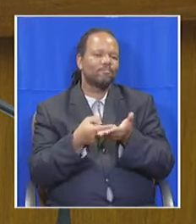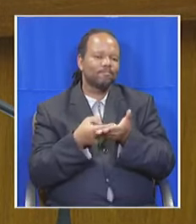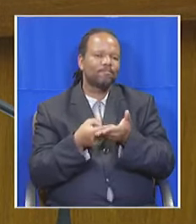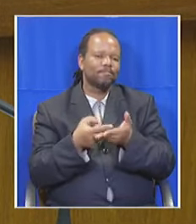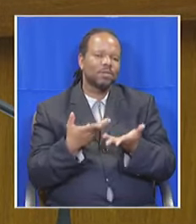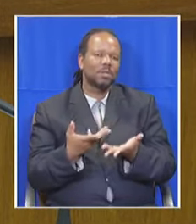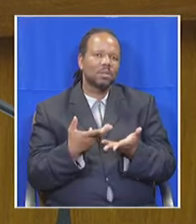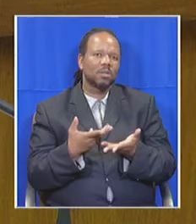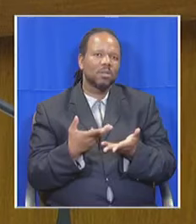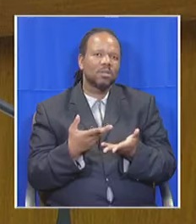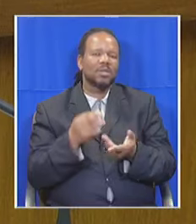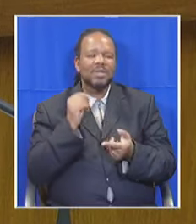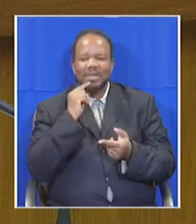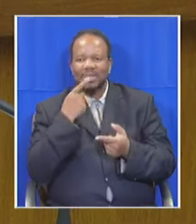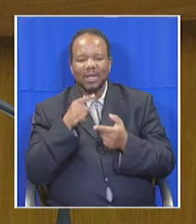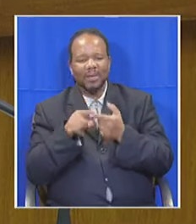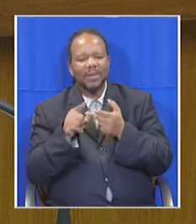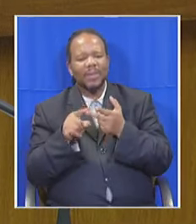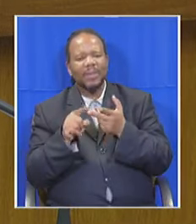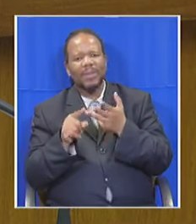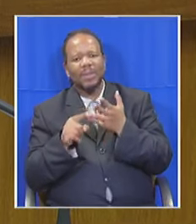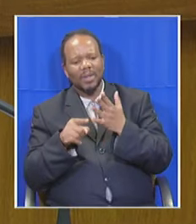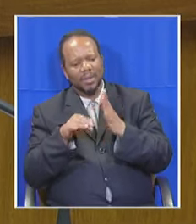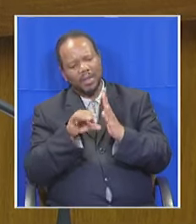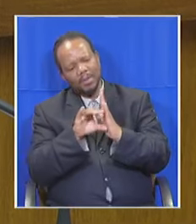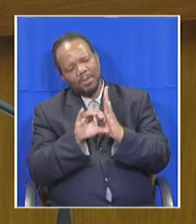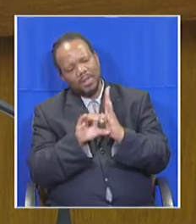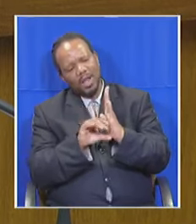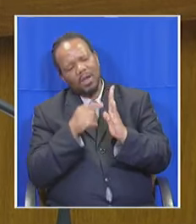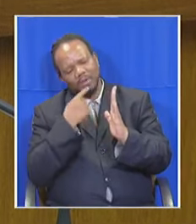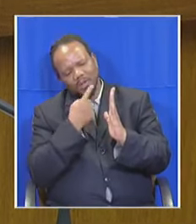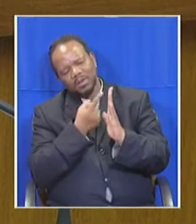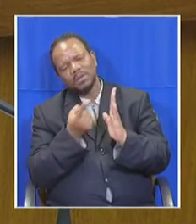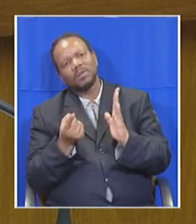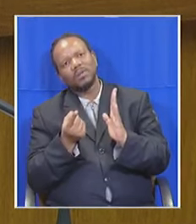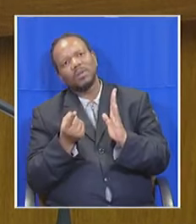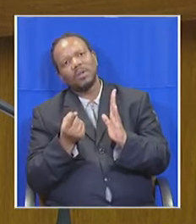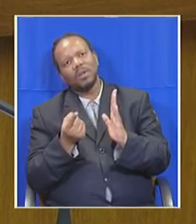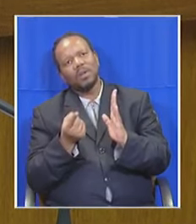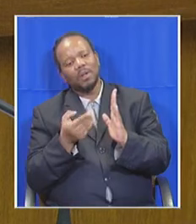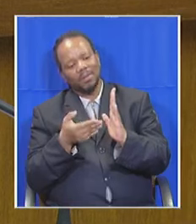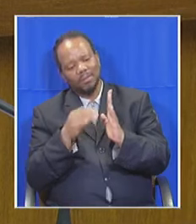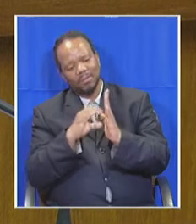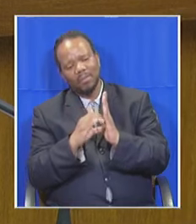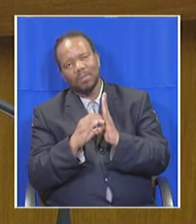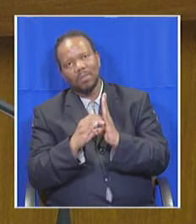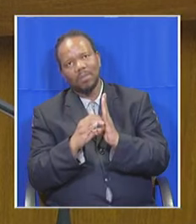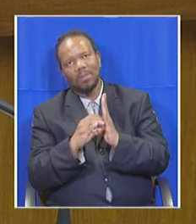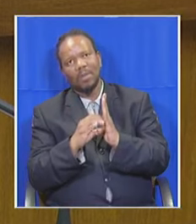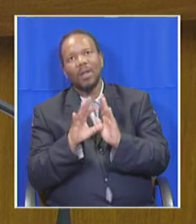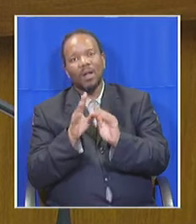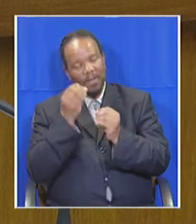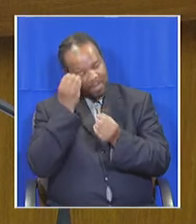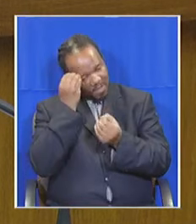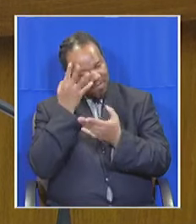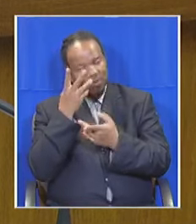that specifically the provision that a person who intentionally discloses false information and who ought reasonably to have known that the information is false